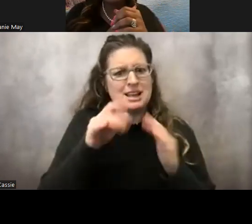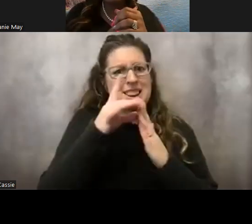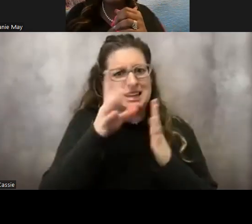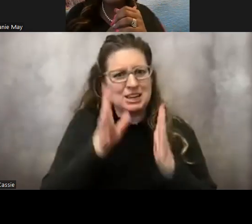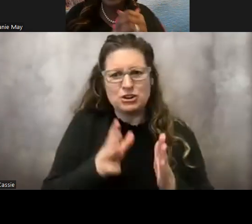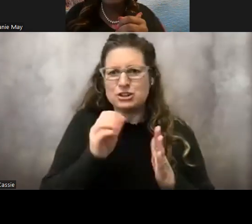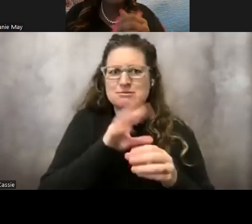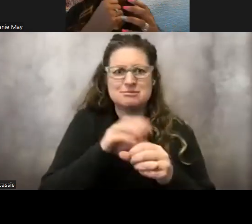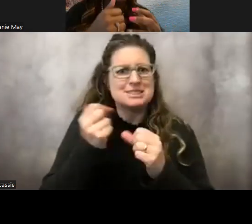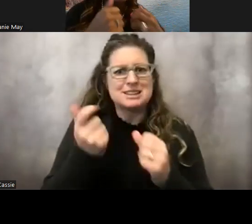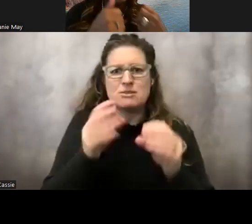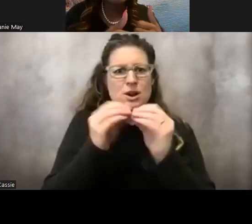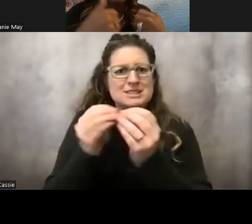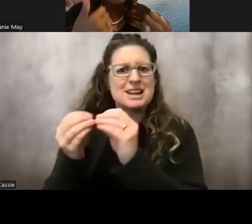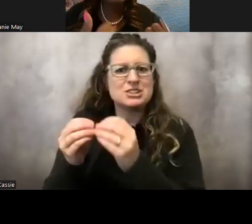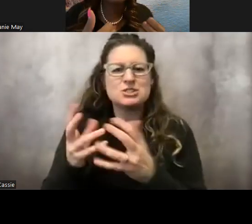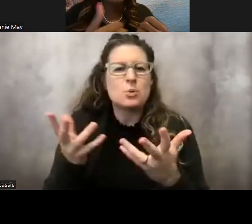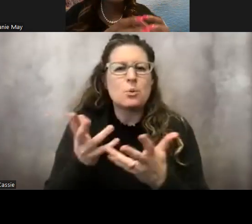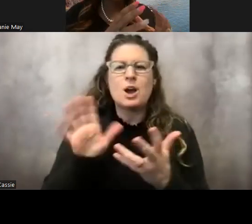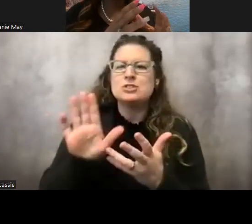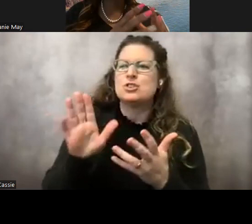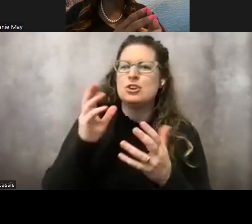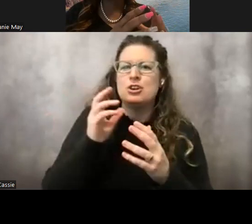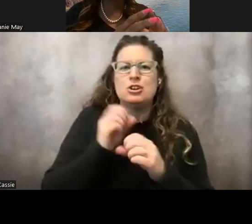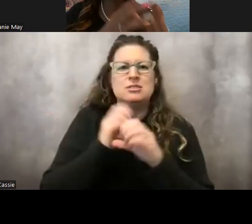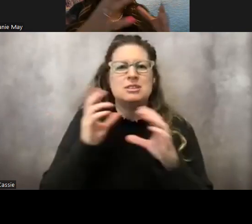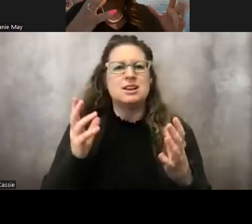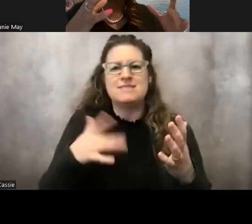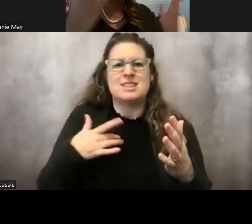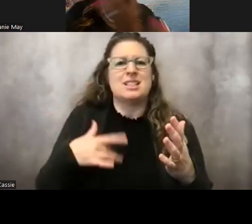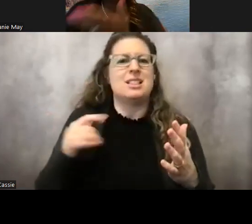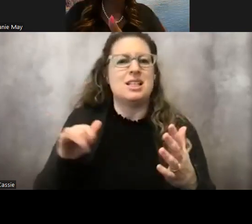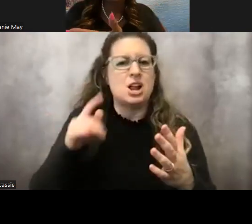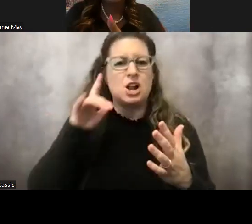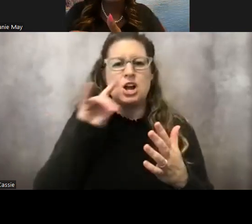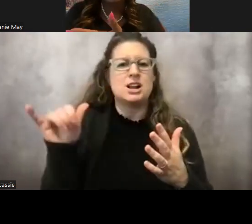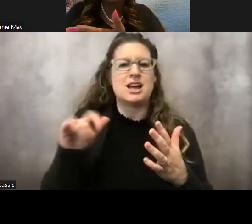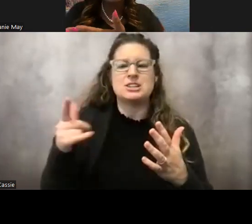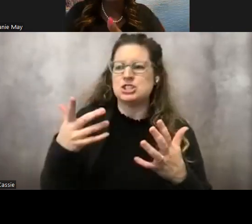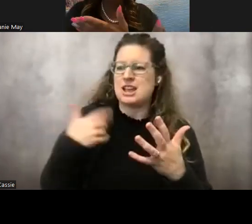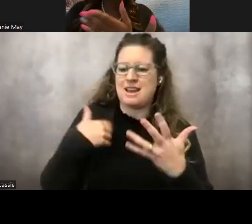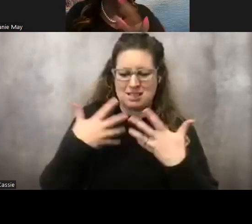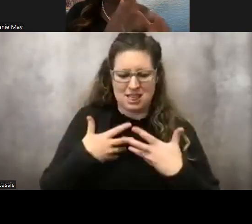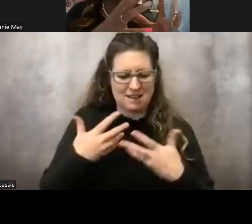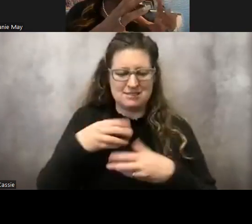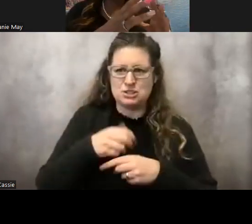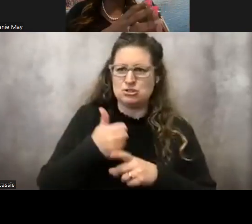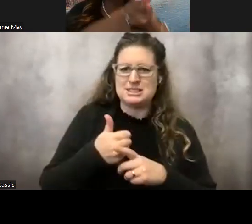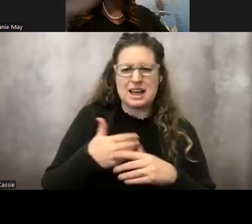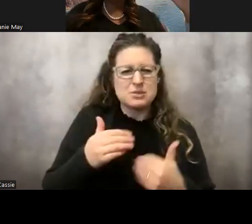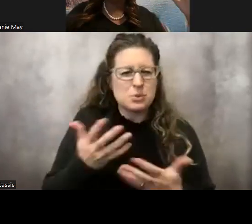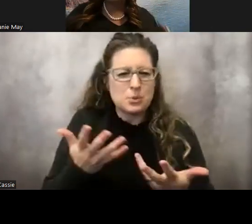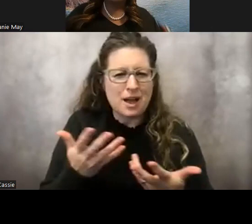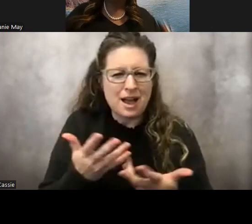her at the end of the day? What does she have left? And I'm saying that's just a slice of our community. But